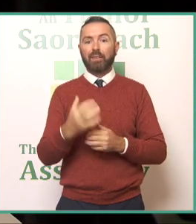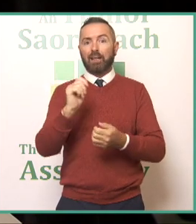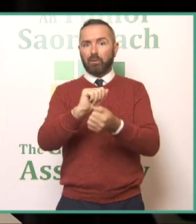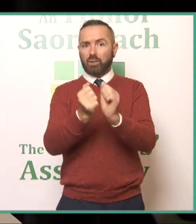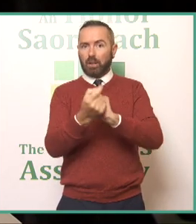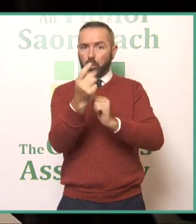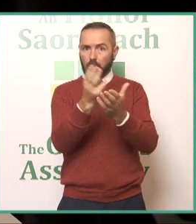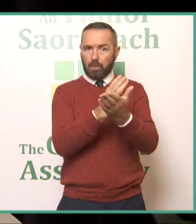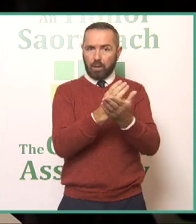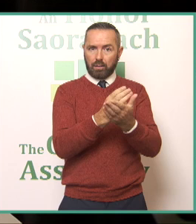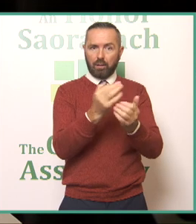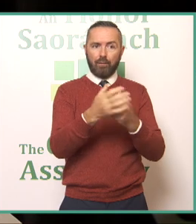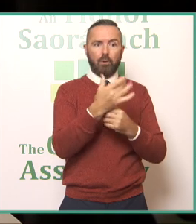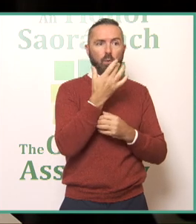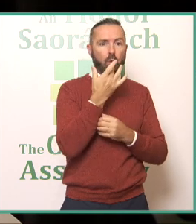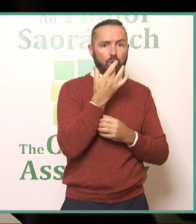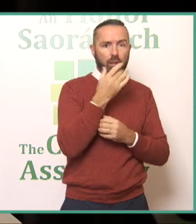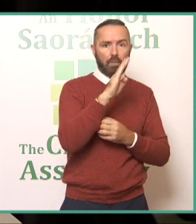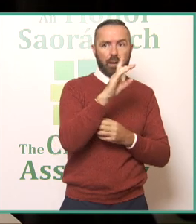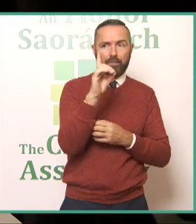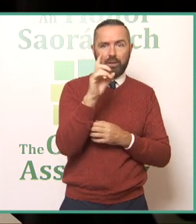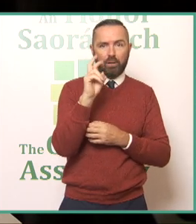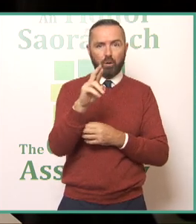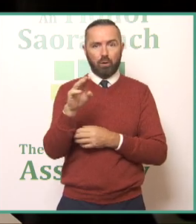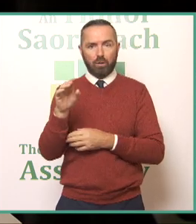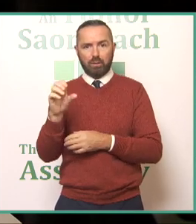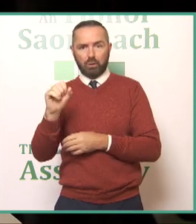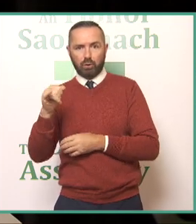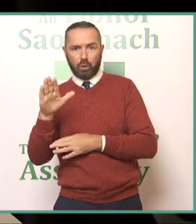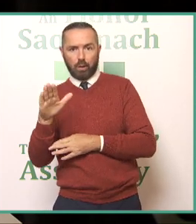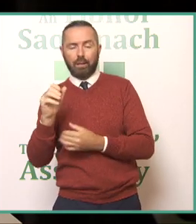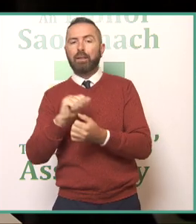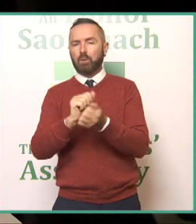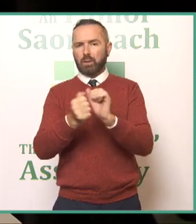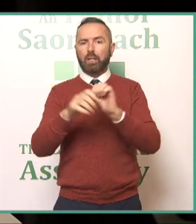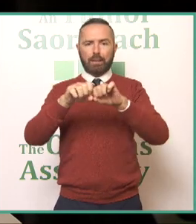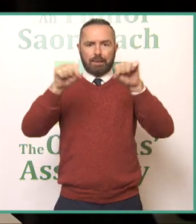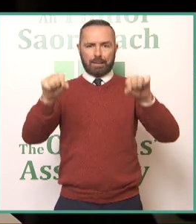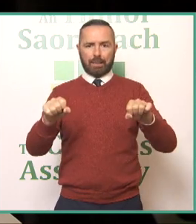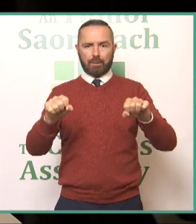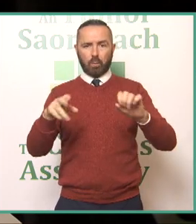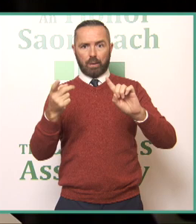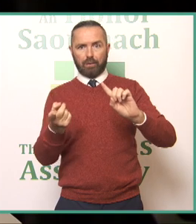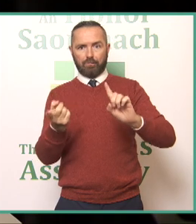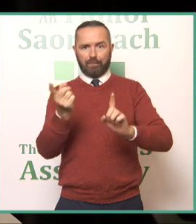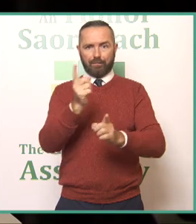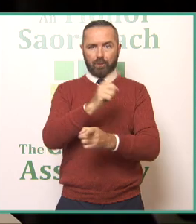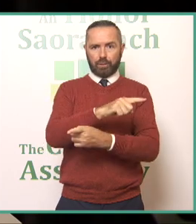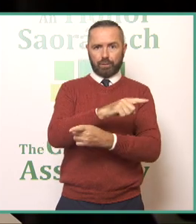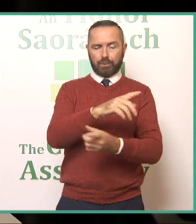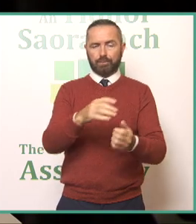of water, biodiversity, or the peat, we change the system. So that's when it's time for us to reverse